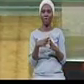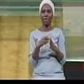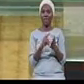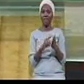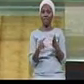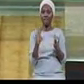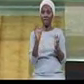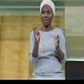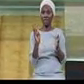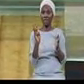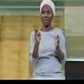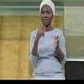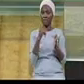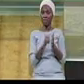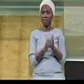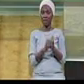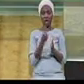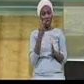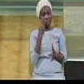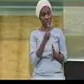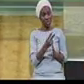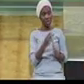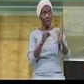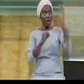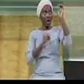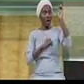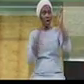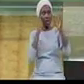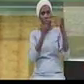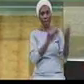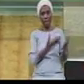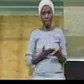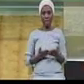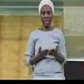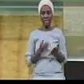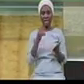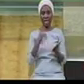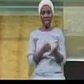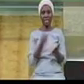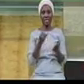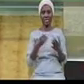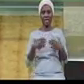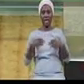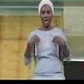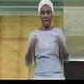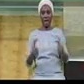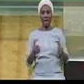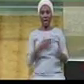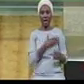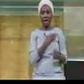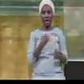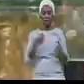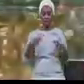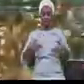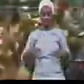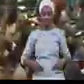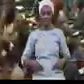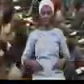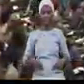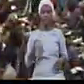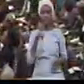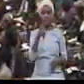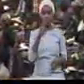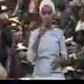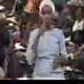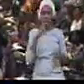Verse 6, behold, I will bring it health and cure. You are healed in